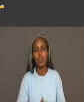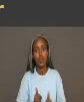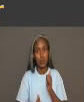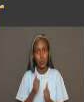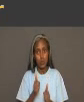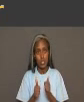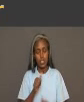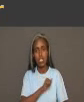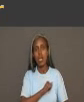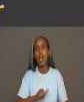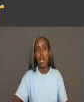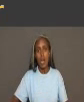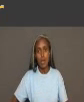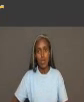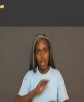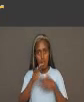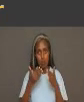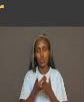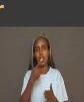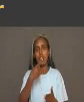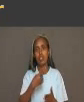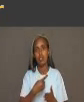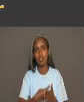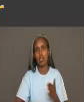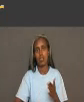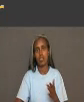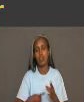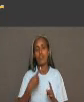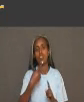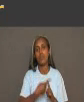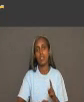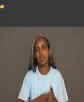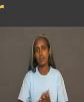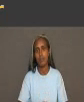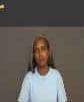is Emmanuel's total tax for the month.